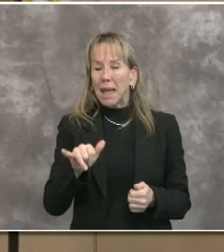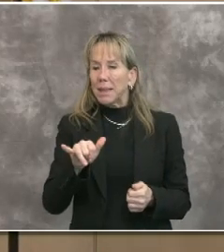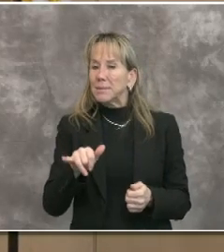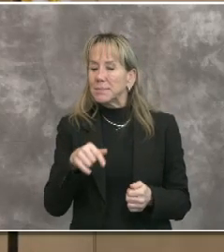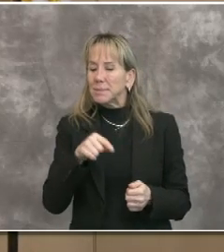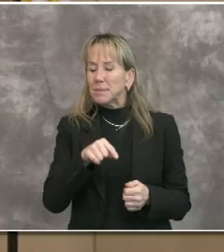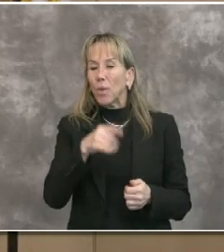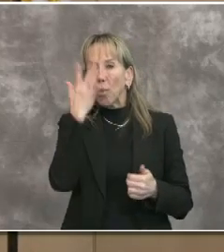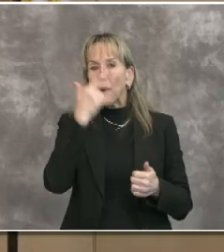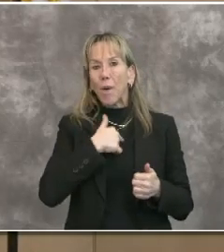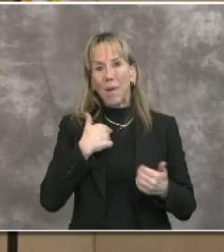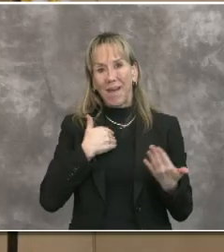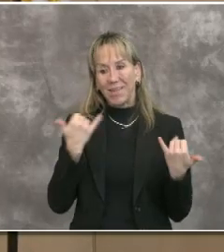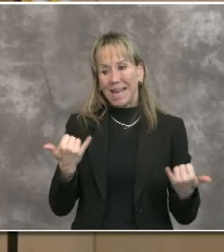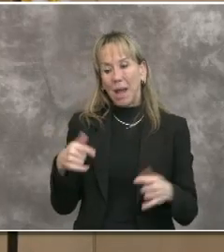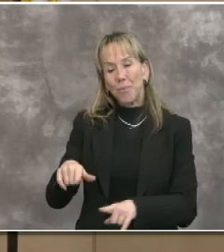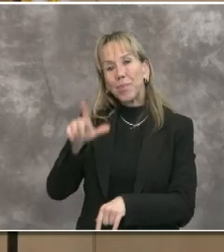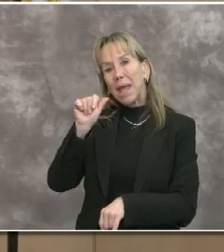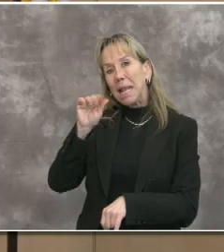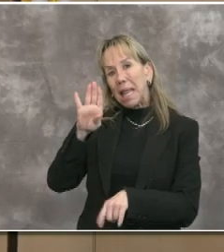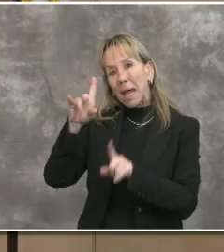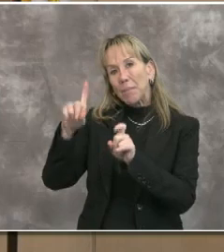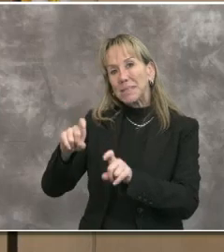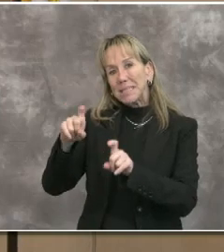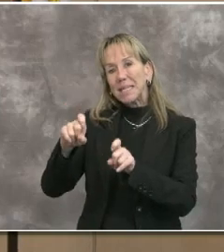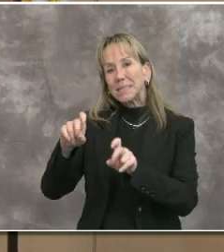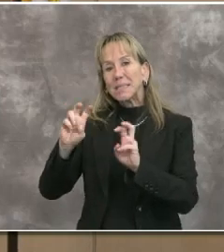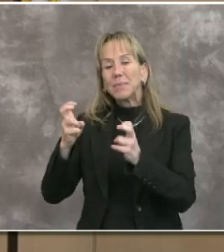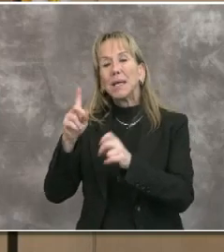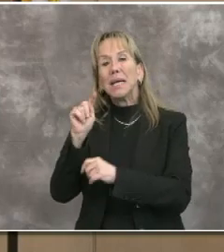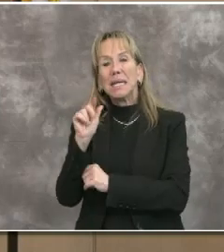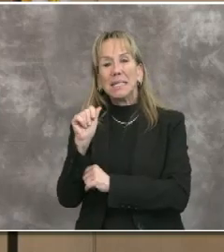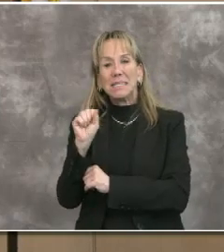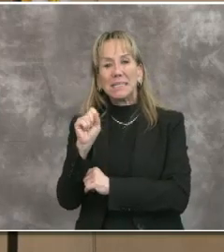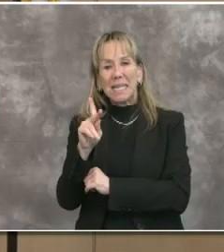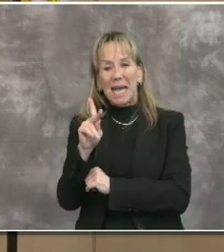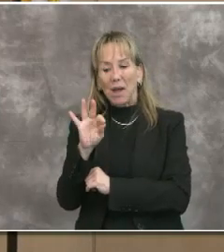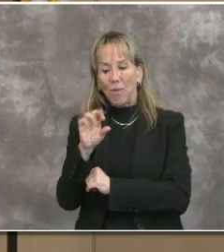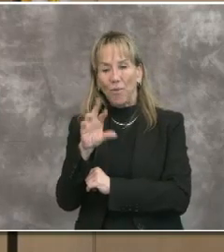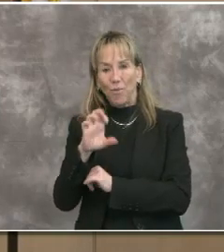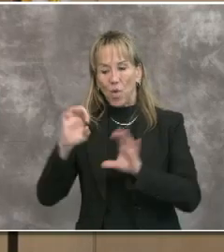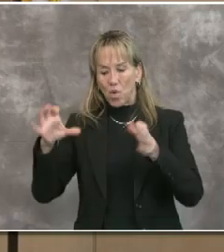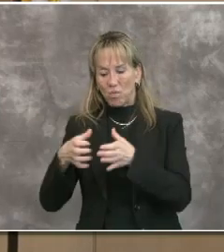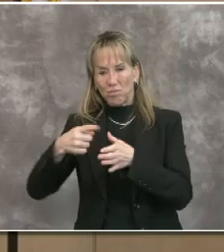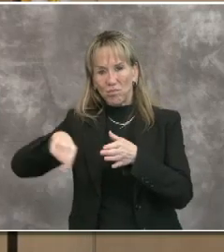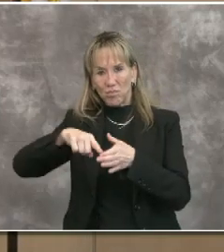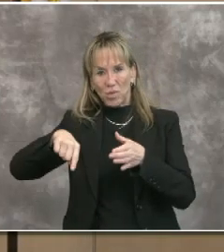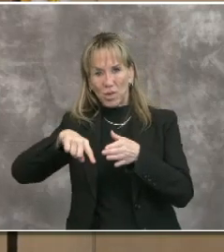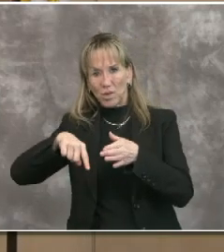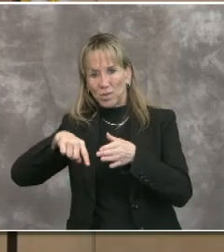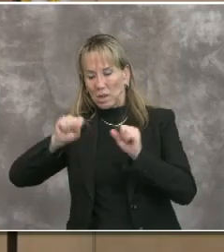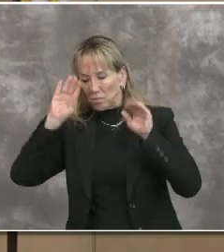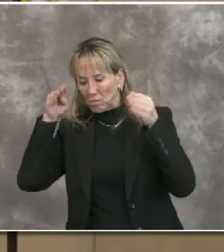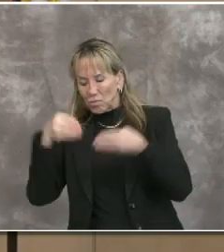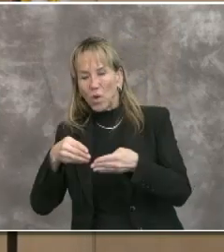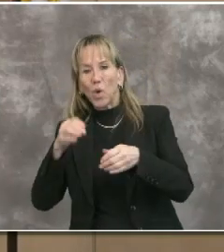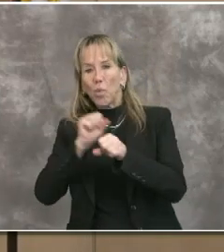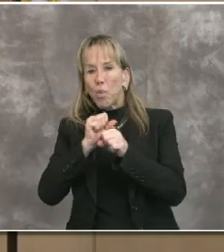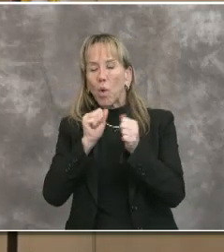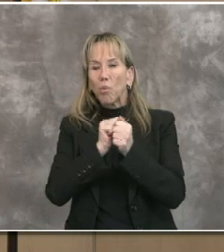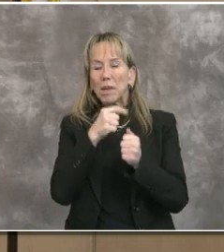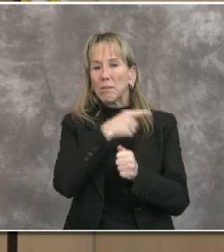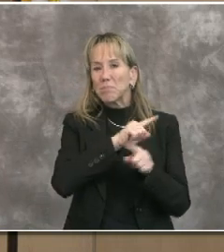formed a laboratory testing task force to work with the various industries,